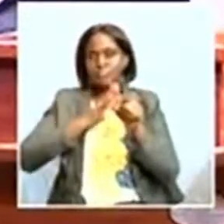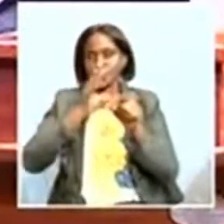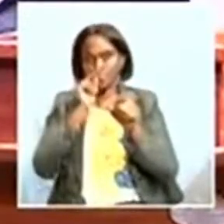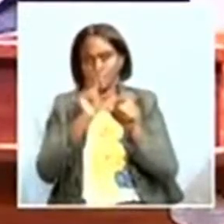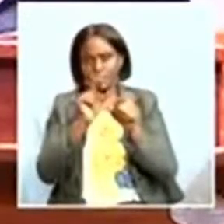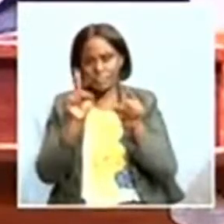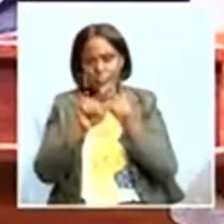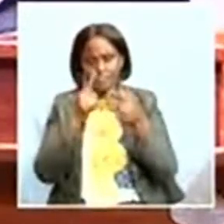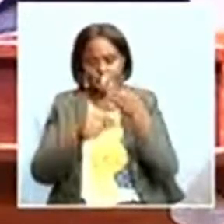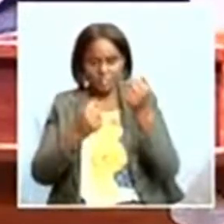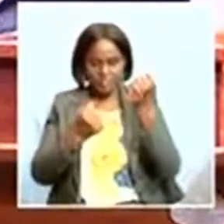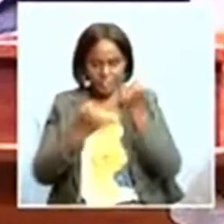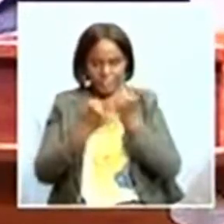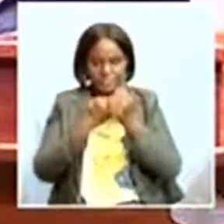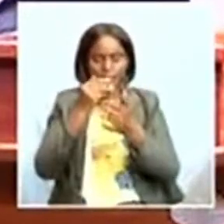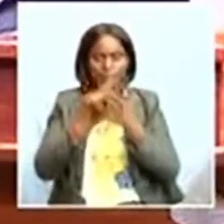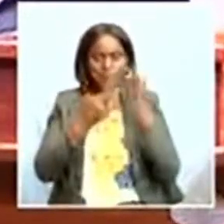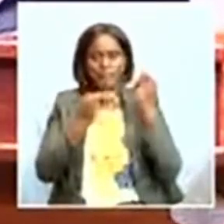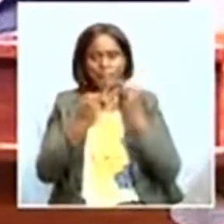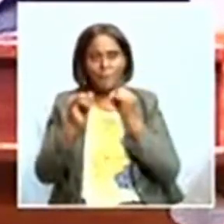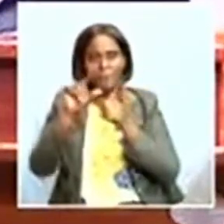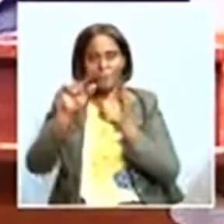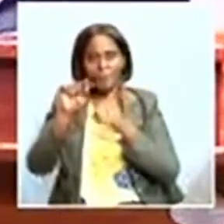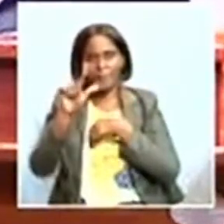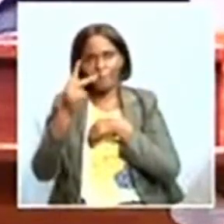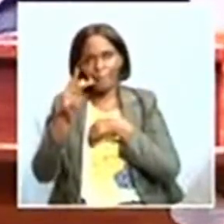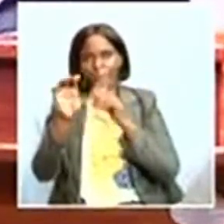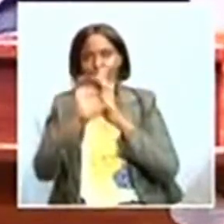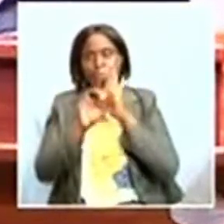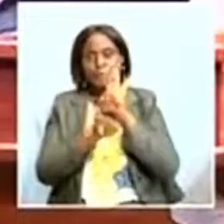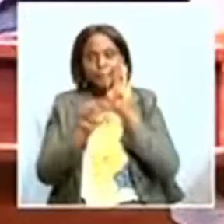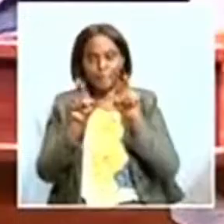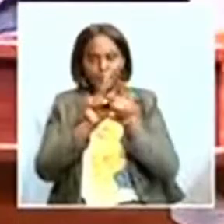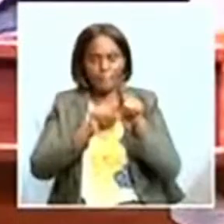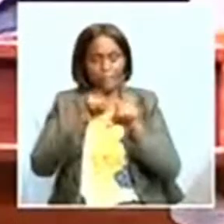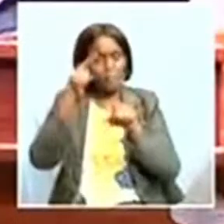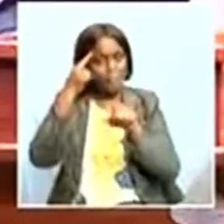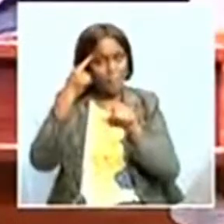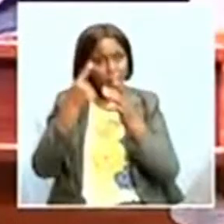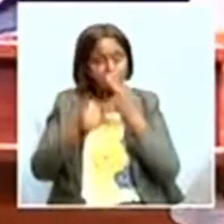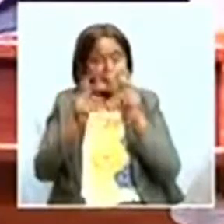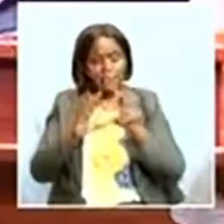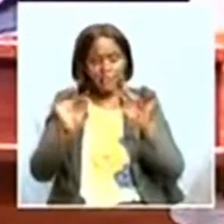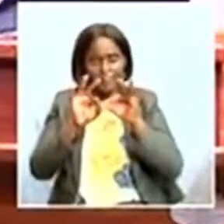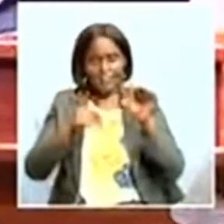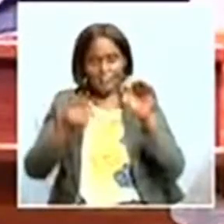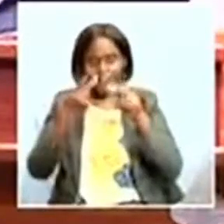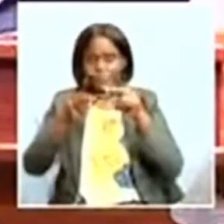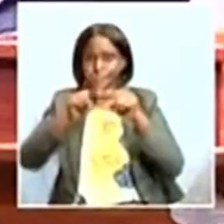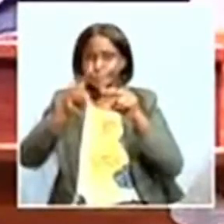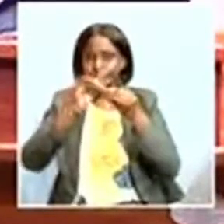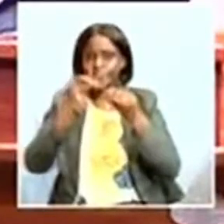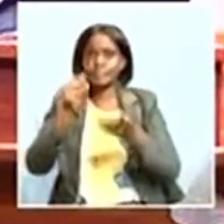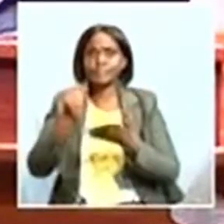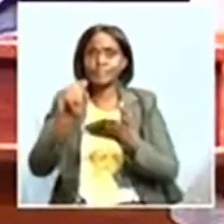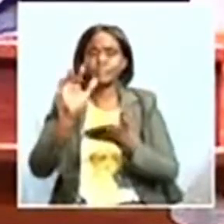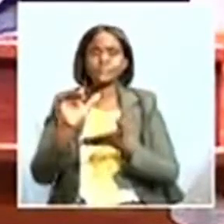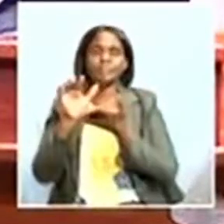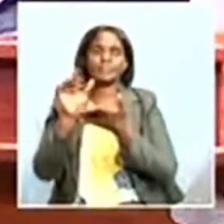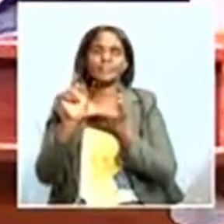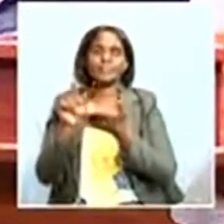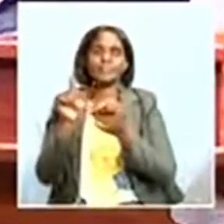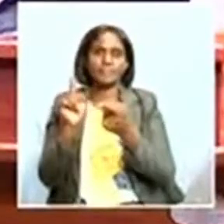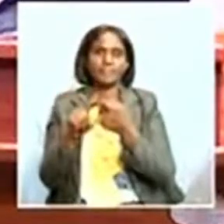Speaker, to support the implementation of the 2023 curriculum, the government has significantly increased the budgetary